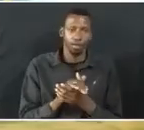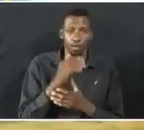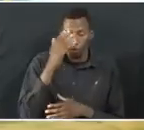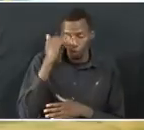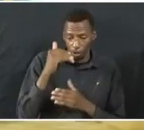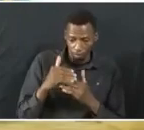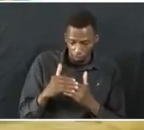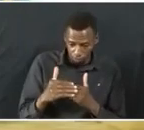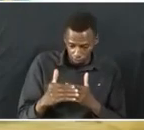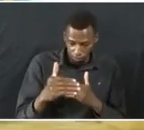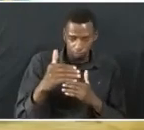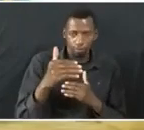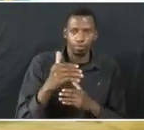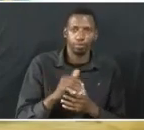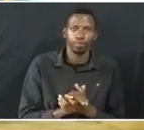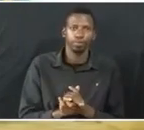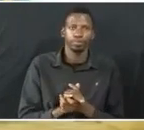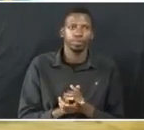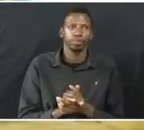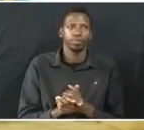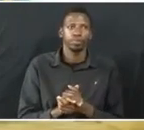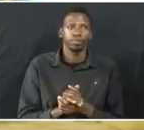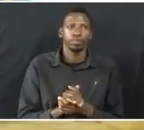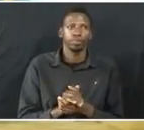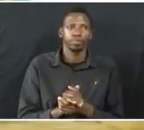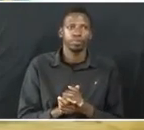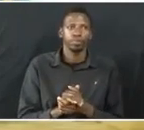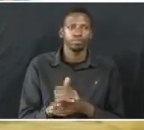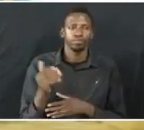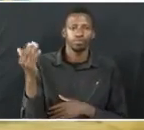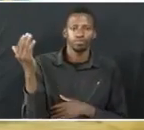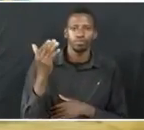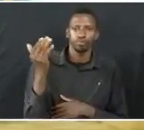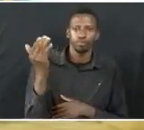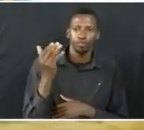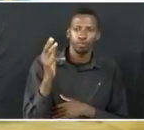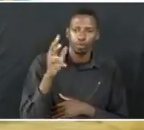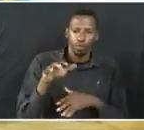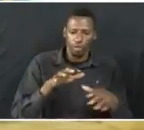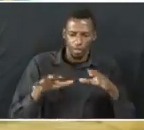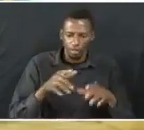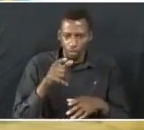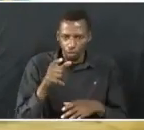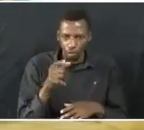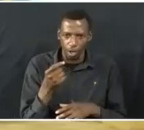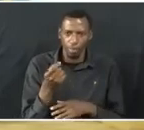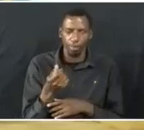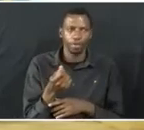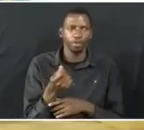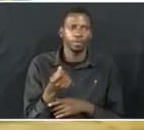Going forward, the presentations may shake you a little bit,